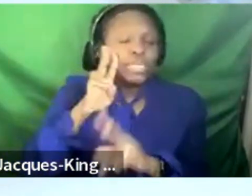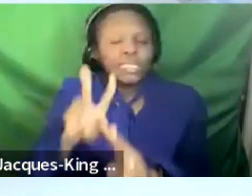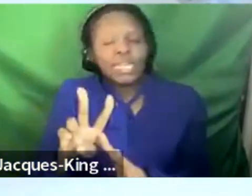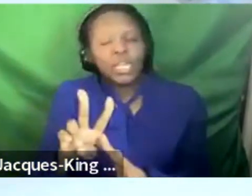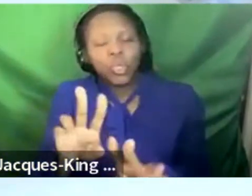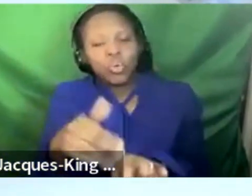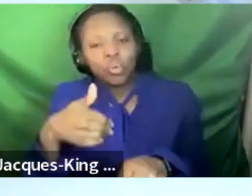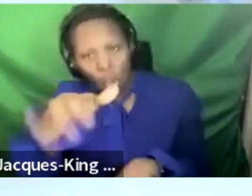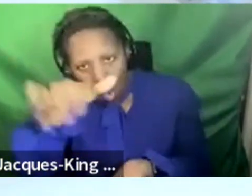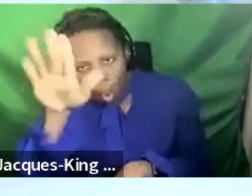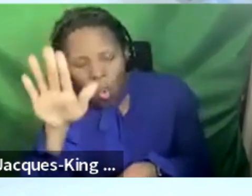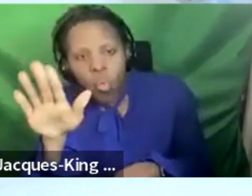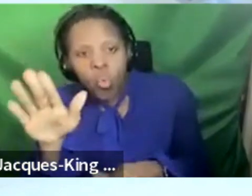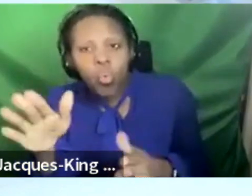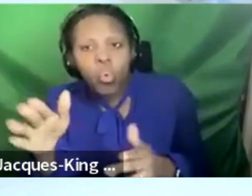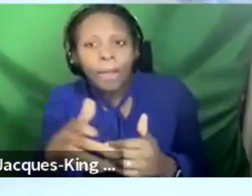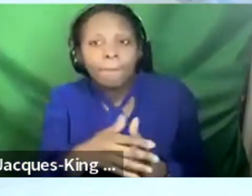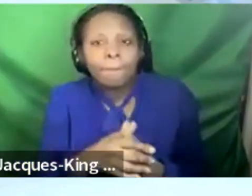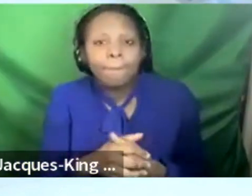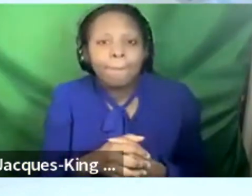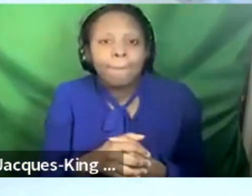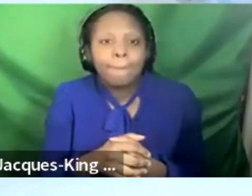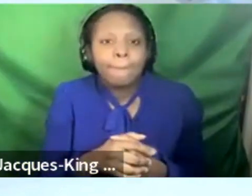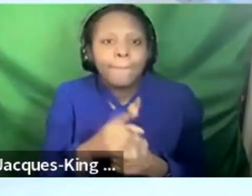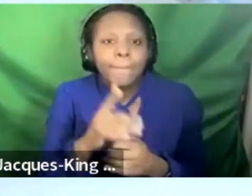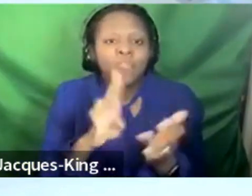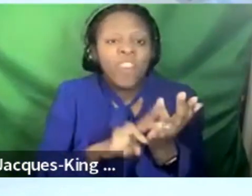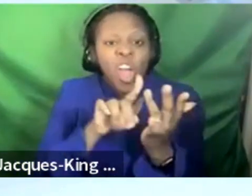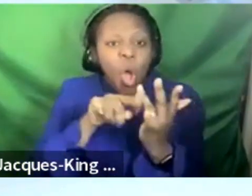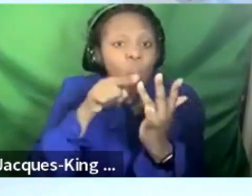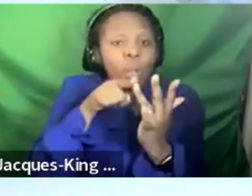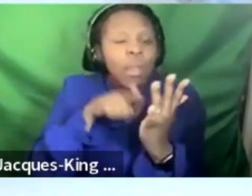say, we're not seeing anybody, go away.